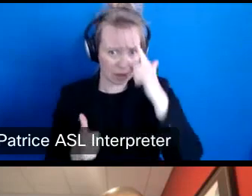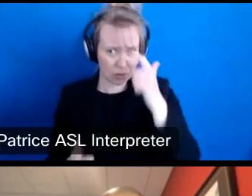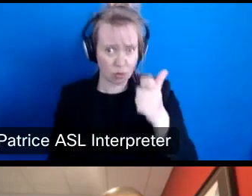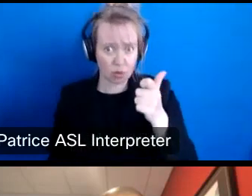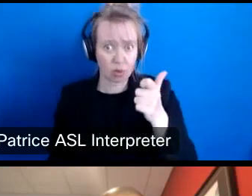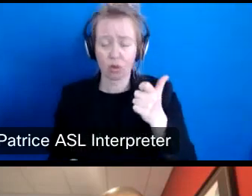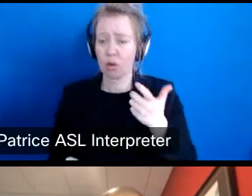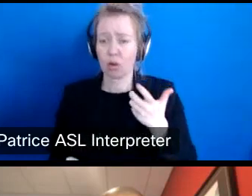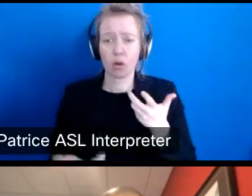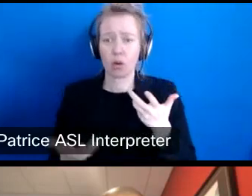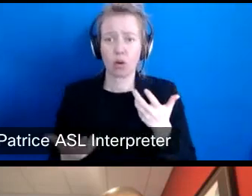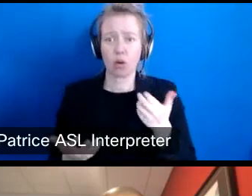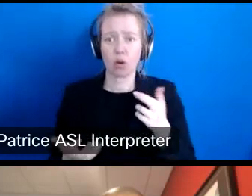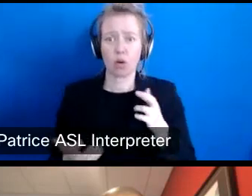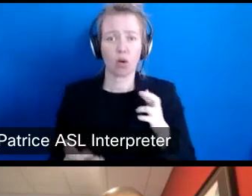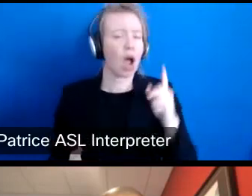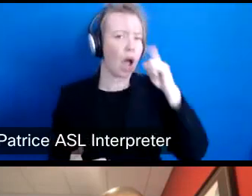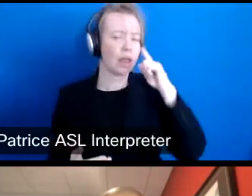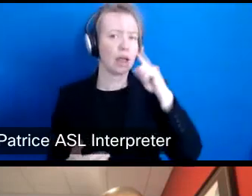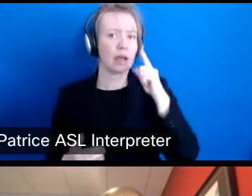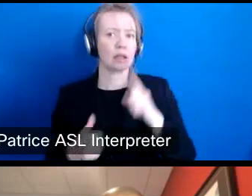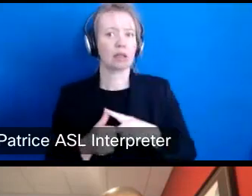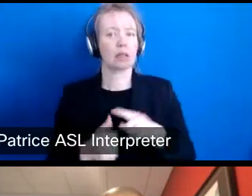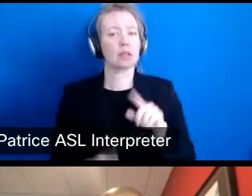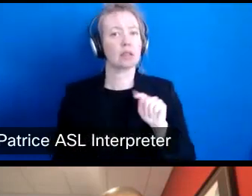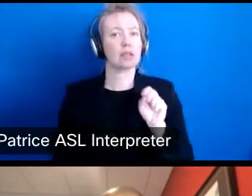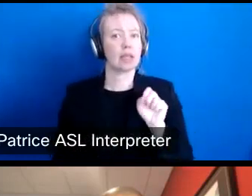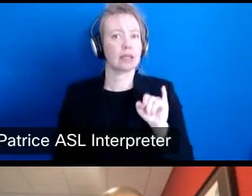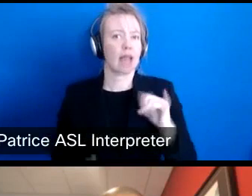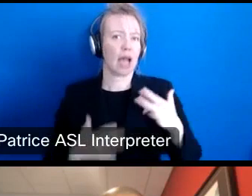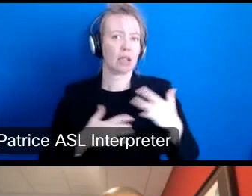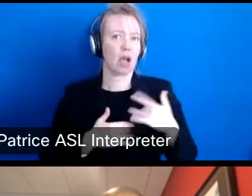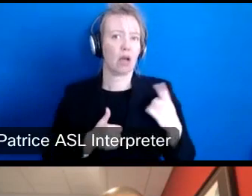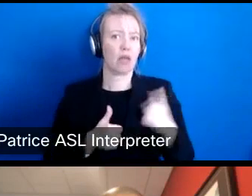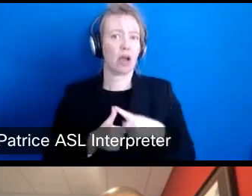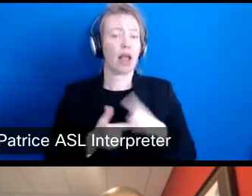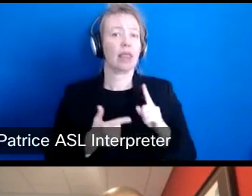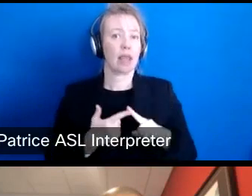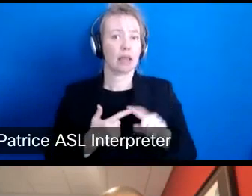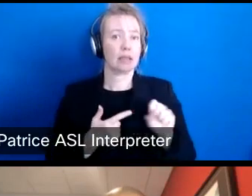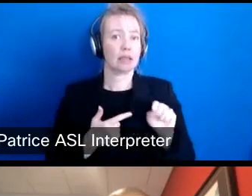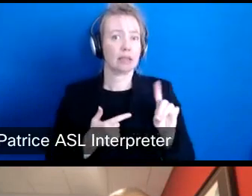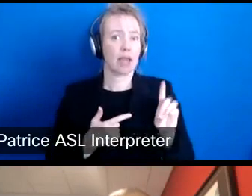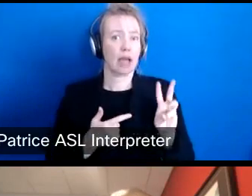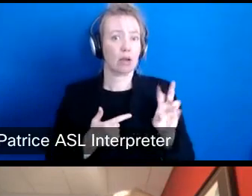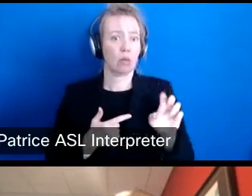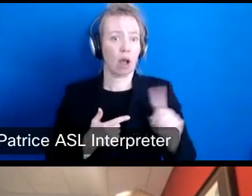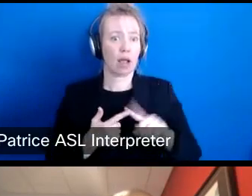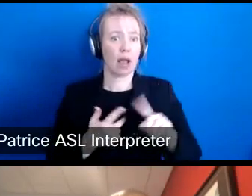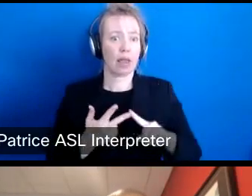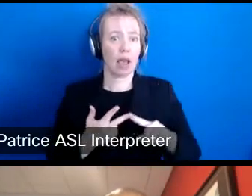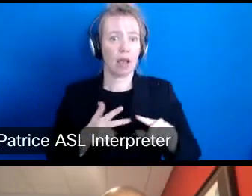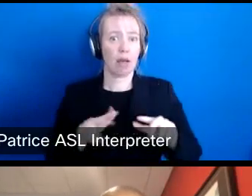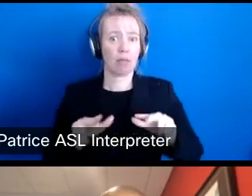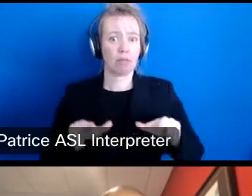or you want to talk. Sure. to I think we can Commissioner start with Shapiro TSI offline. concern first, and then sidewalk, and then parking. So Sahar, would you like to take